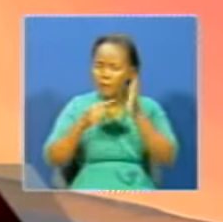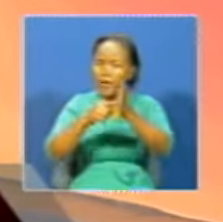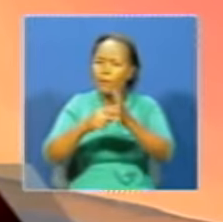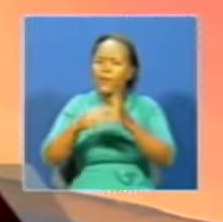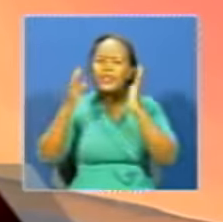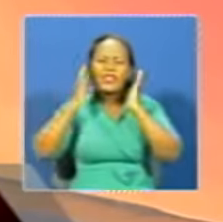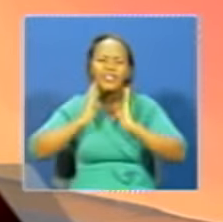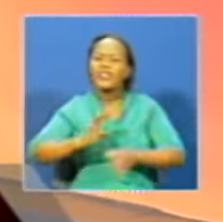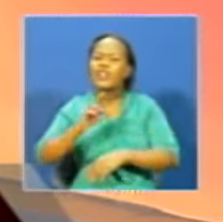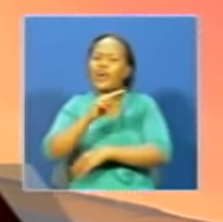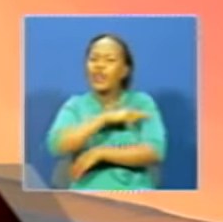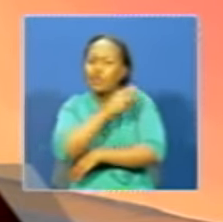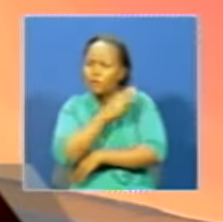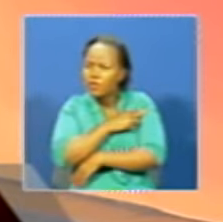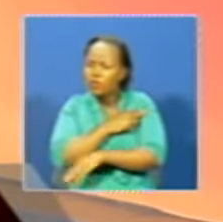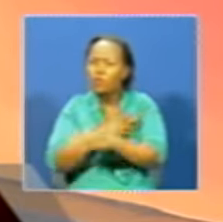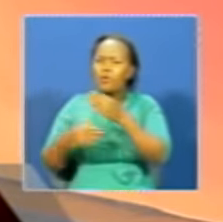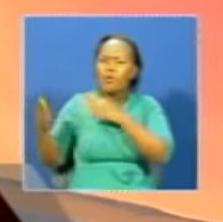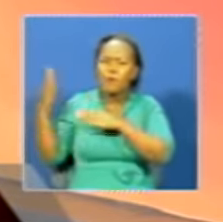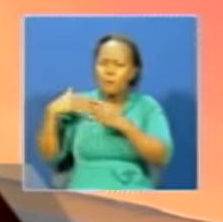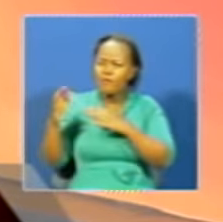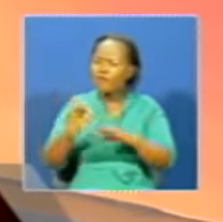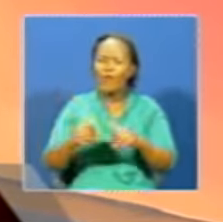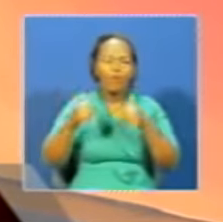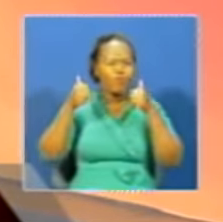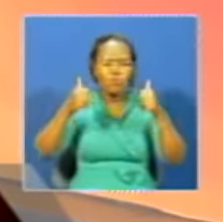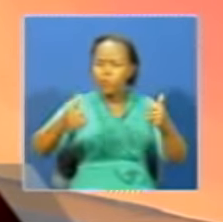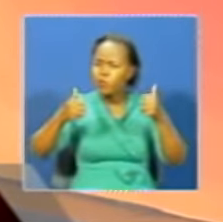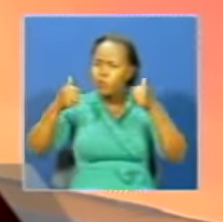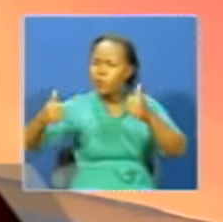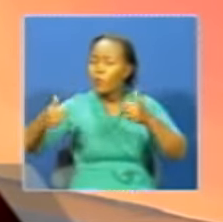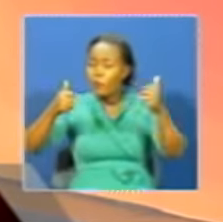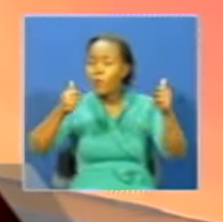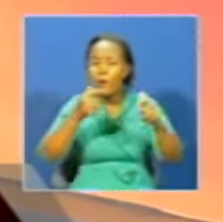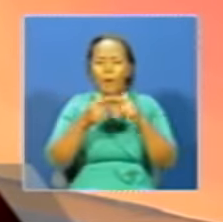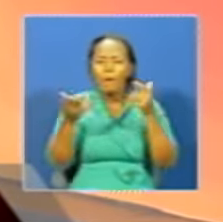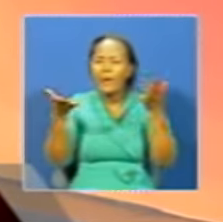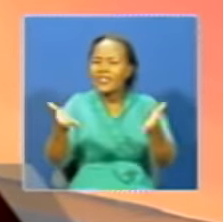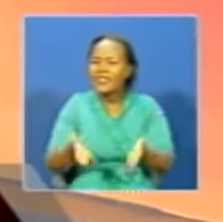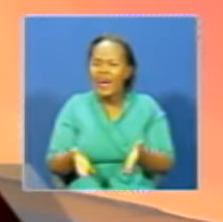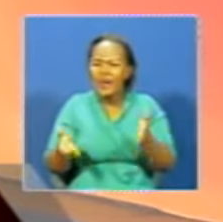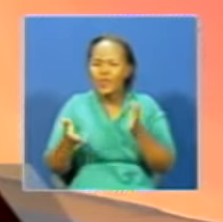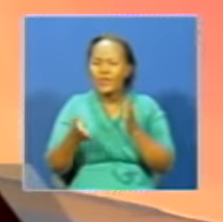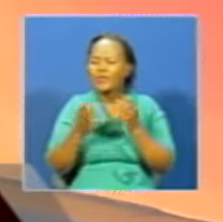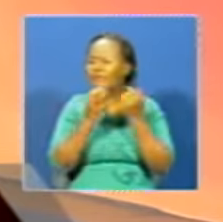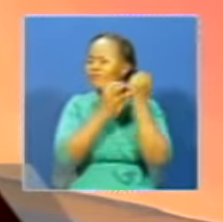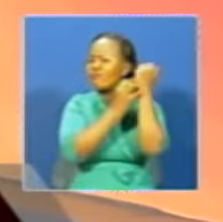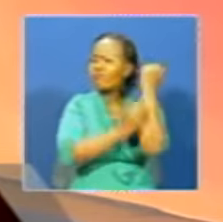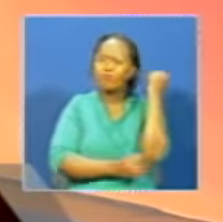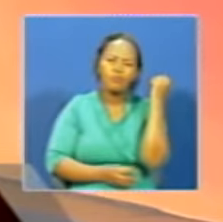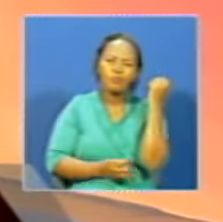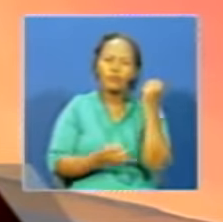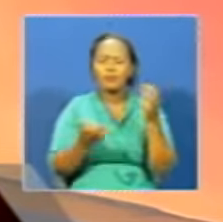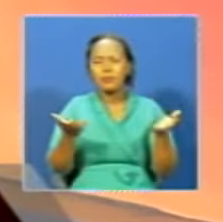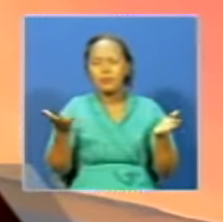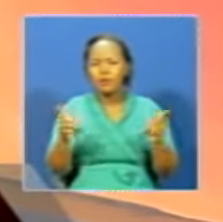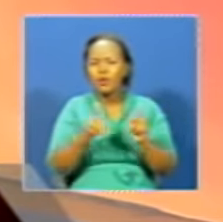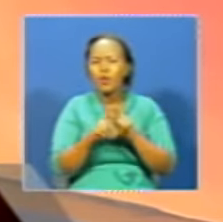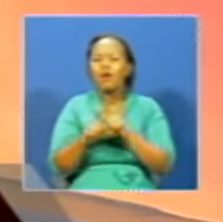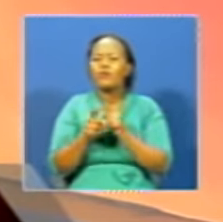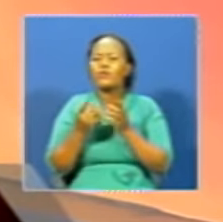one time, a running hospital. Mm-hmm. But today, when you go there, dilapidated infrastructure. In fact, there's a sense in which people